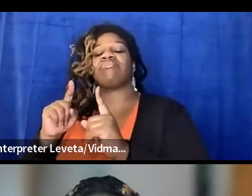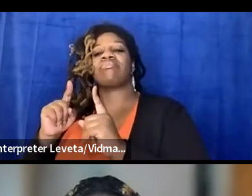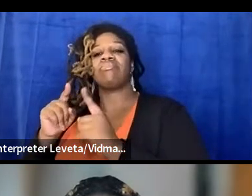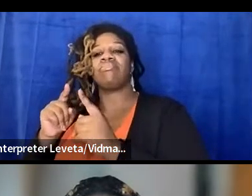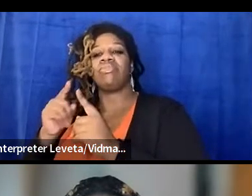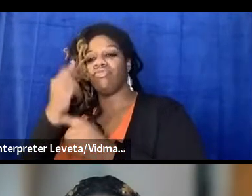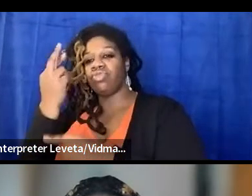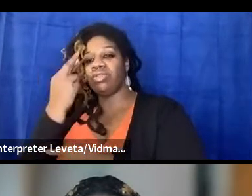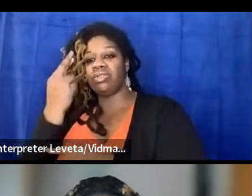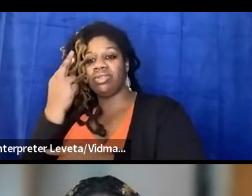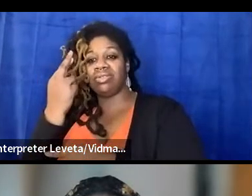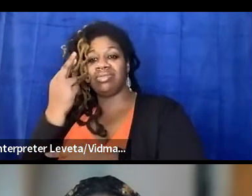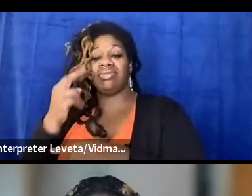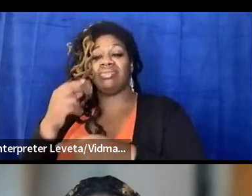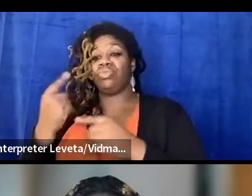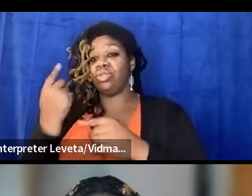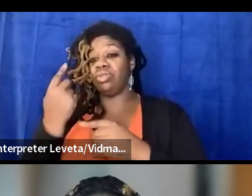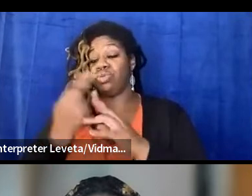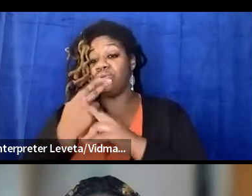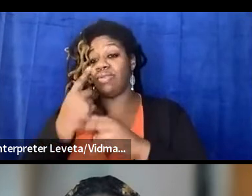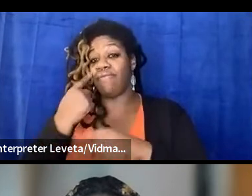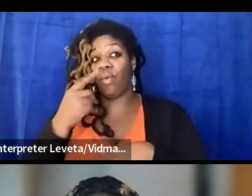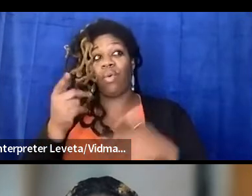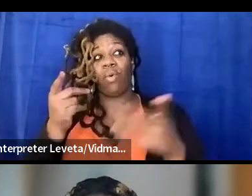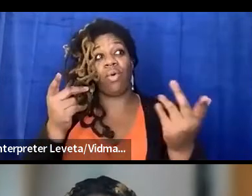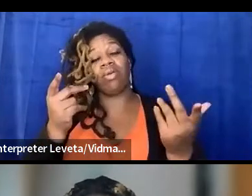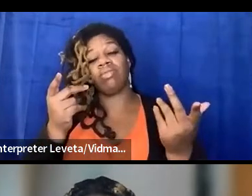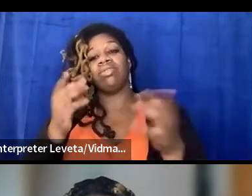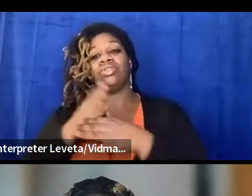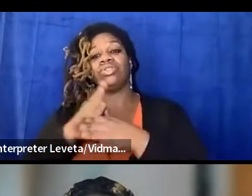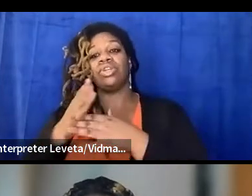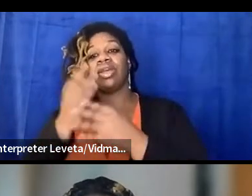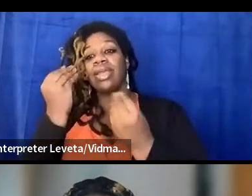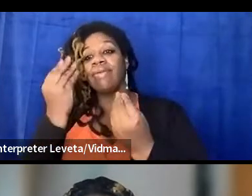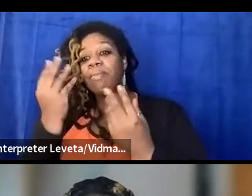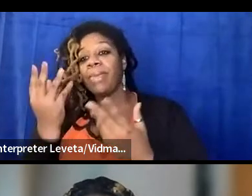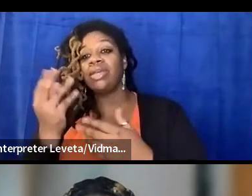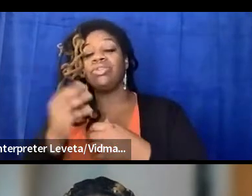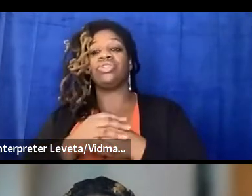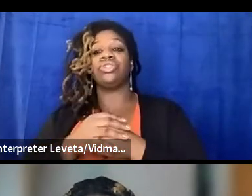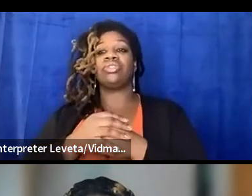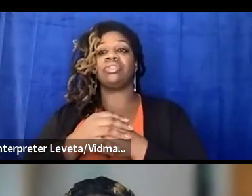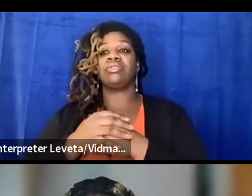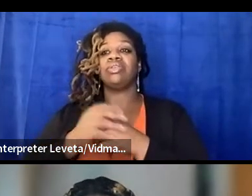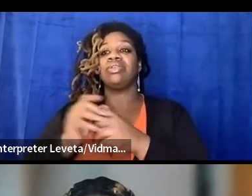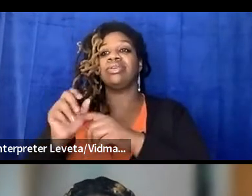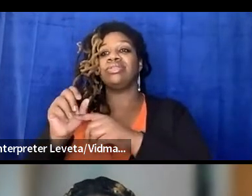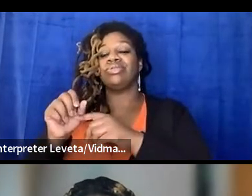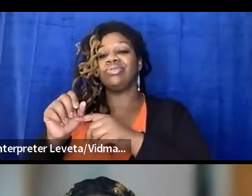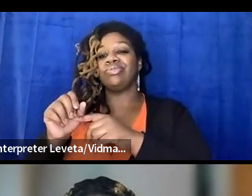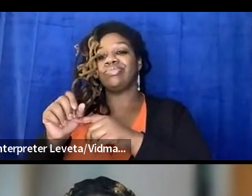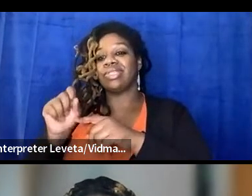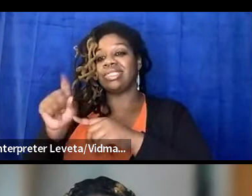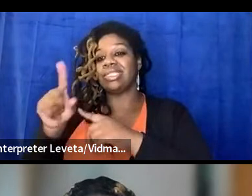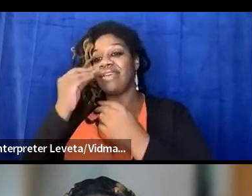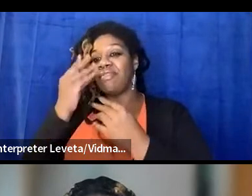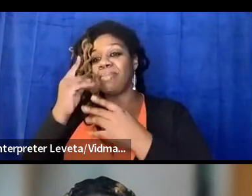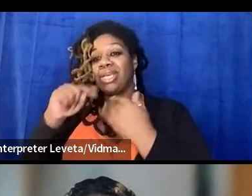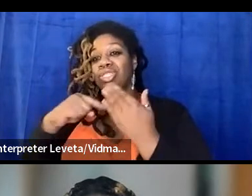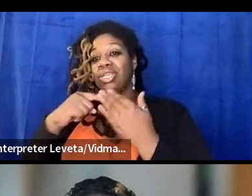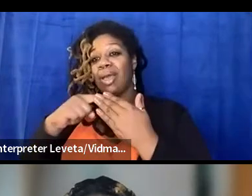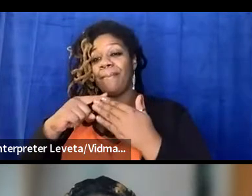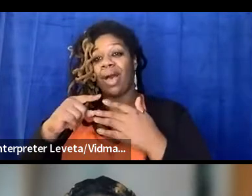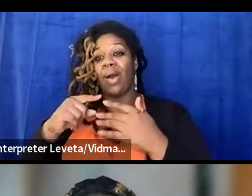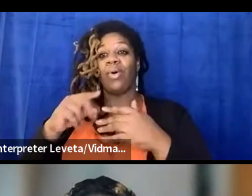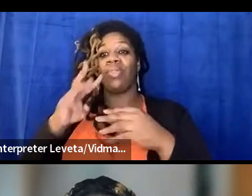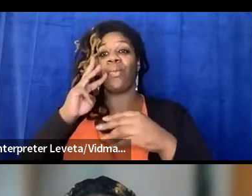to share information about what the water levels were doing during severe storms or, hurricanes and things like that, those